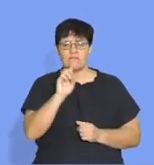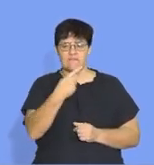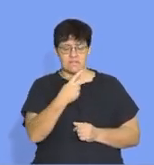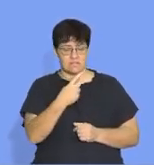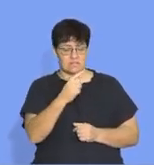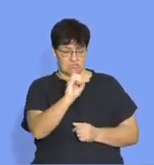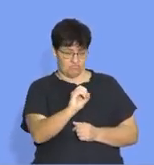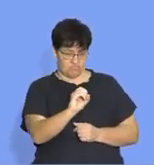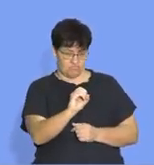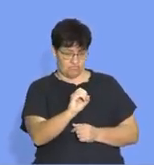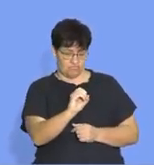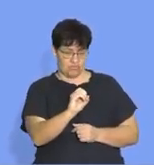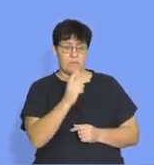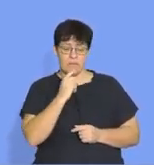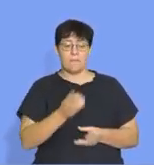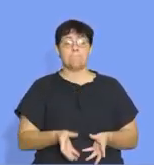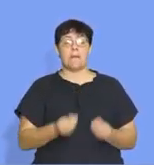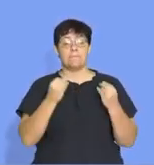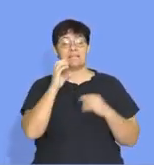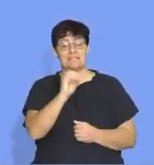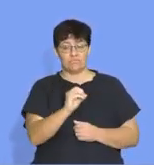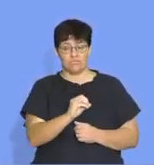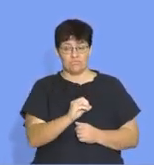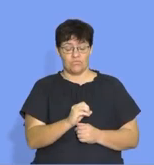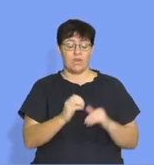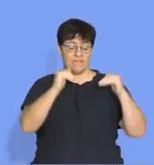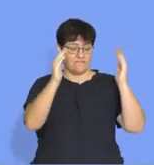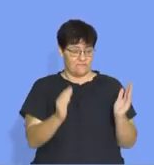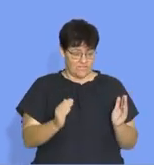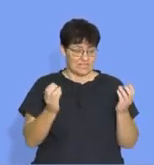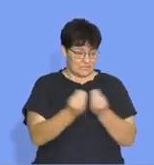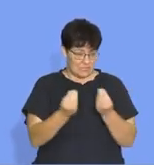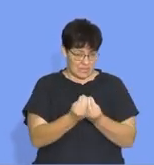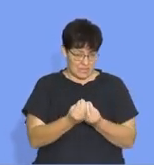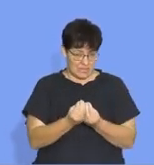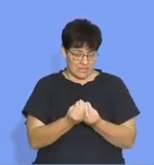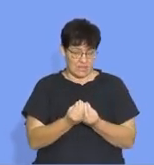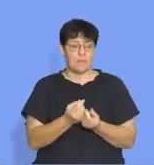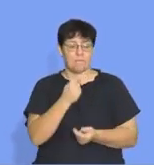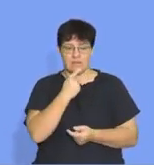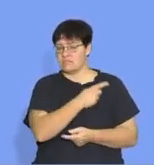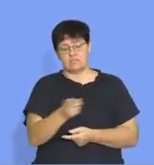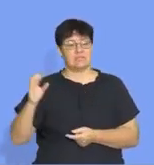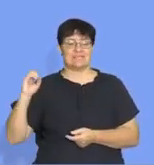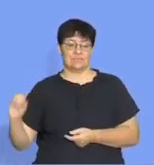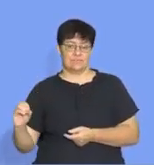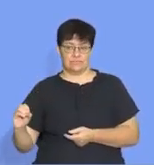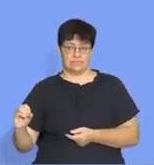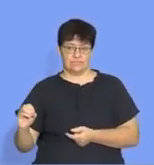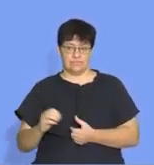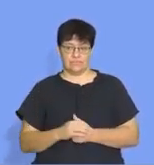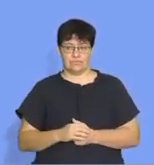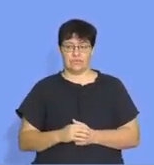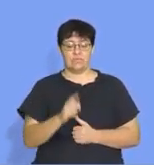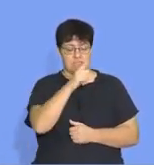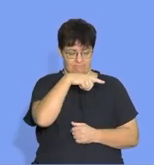is 0. As soon as I have 0 and I have a multiply by something, automatically it just makes it 0, right? So this